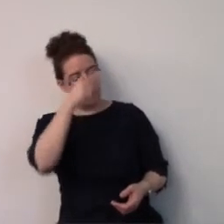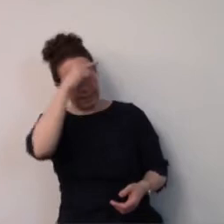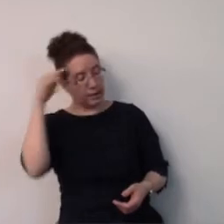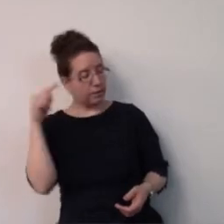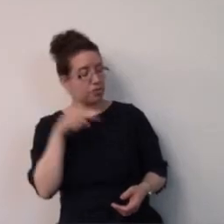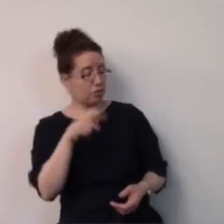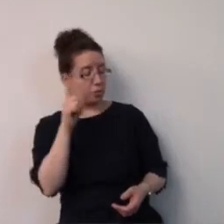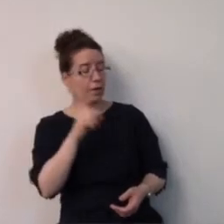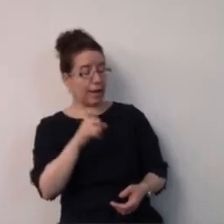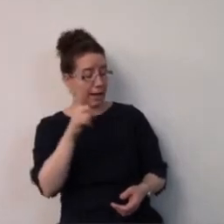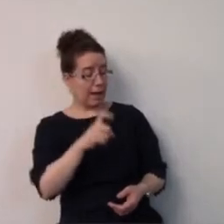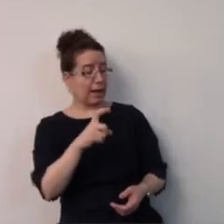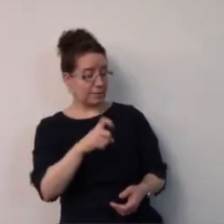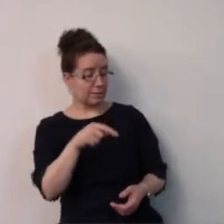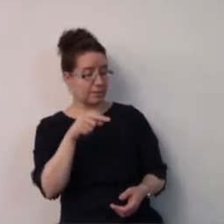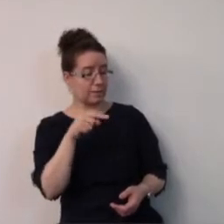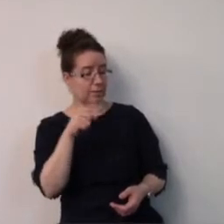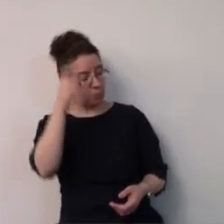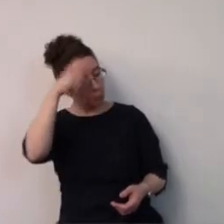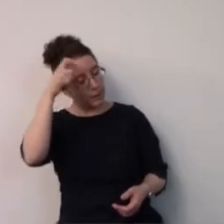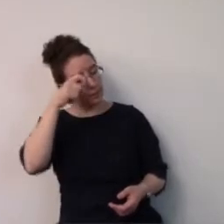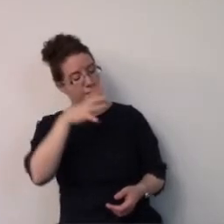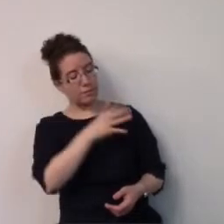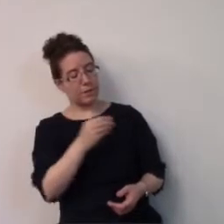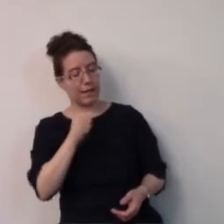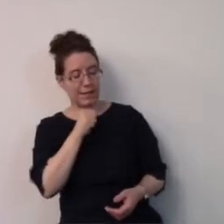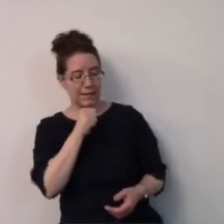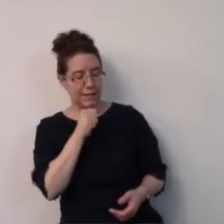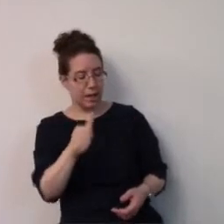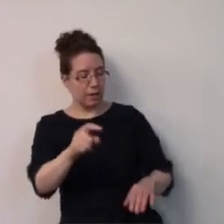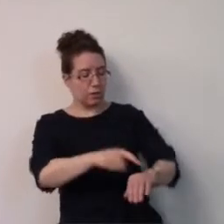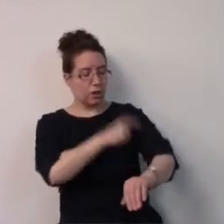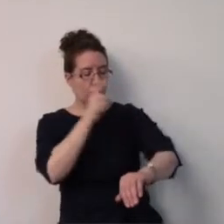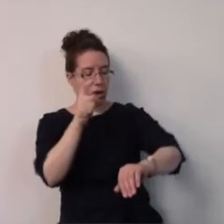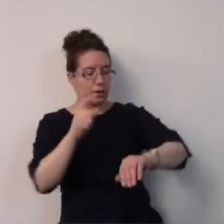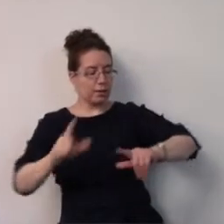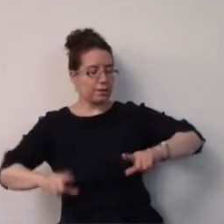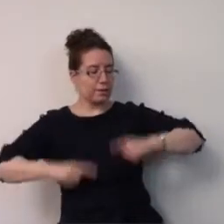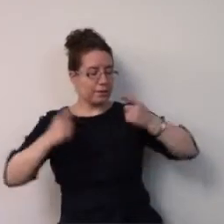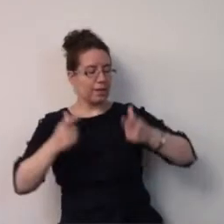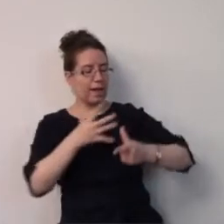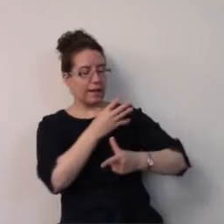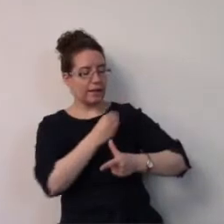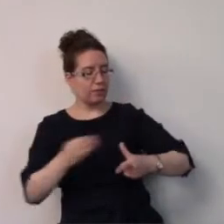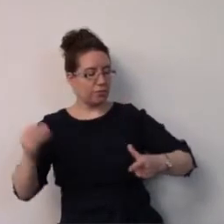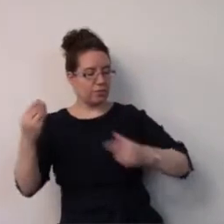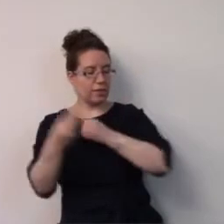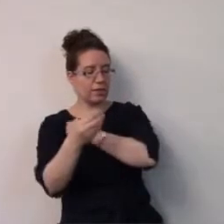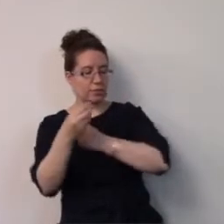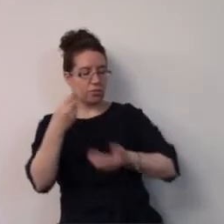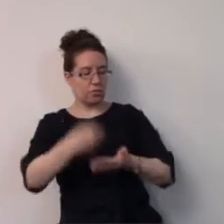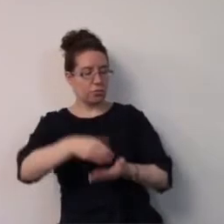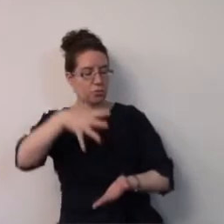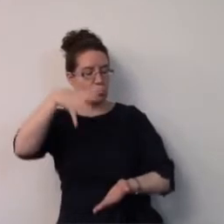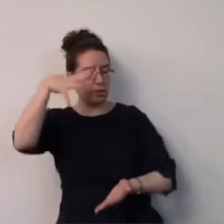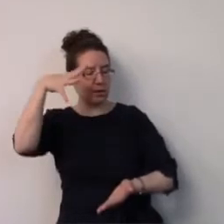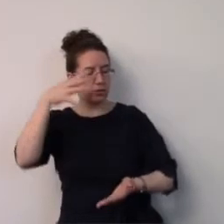our justice. We naturally, everybody wants to repay twofold